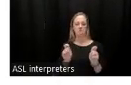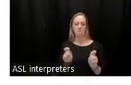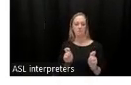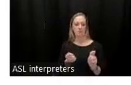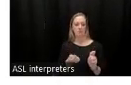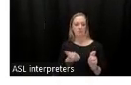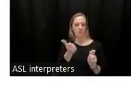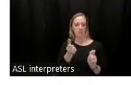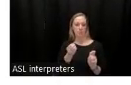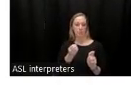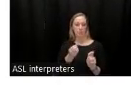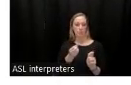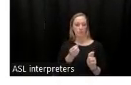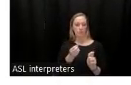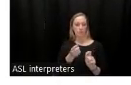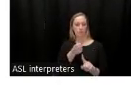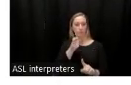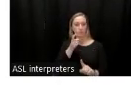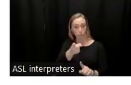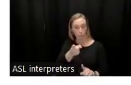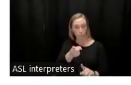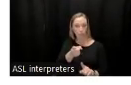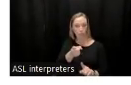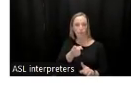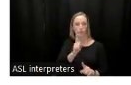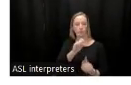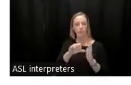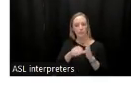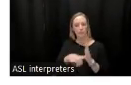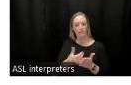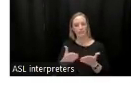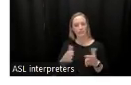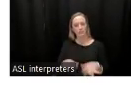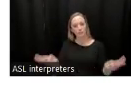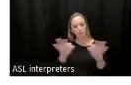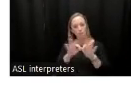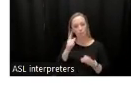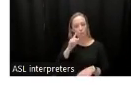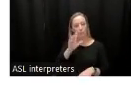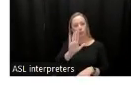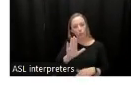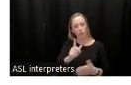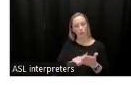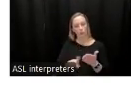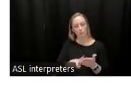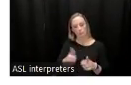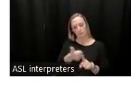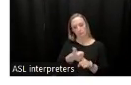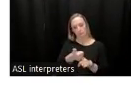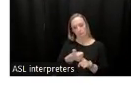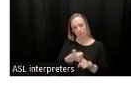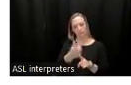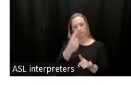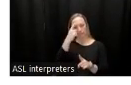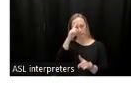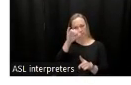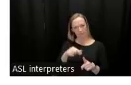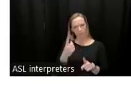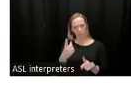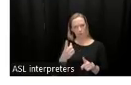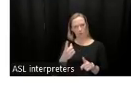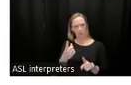coming from you, and it really it speaks to the things that are important for your research itself. So I think that's one thing that I find